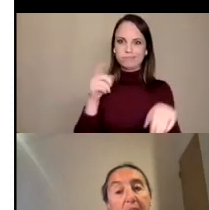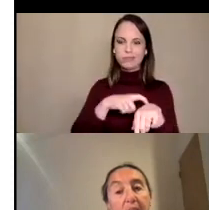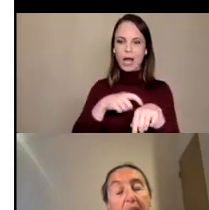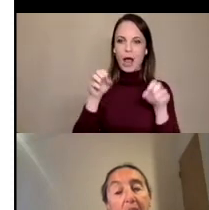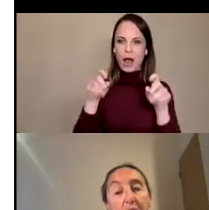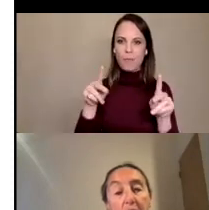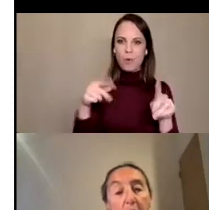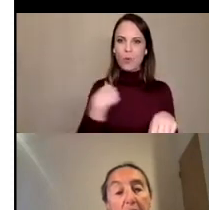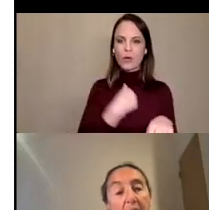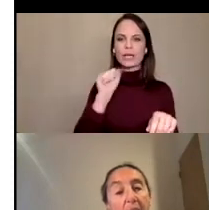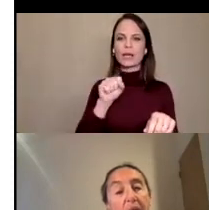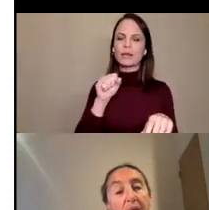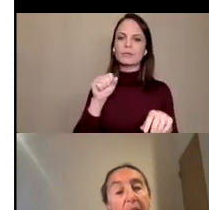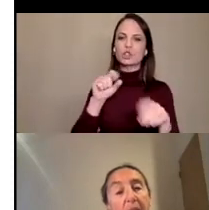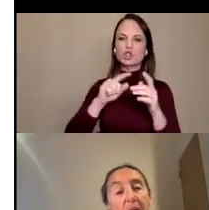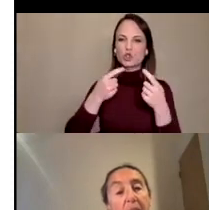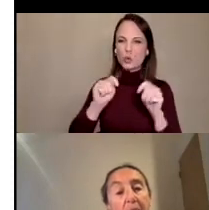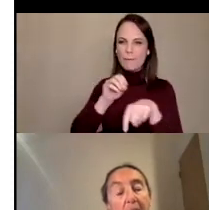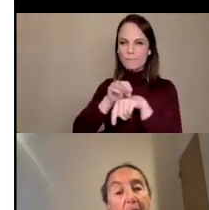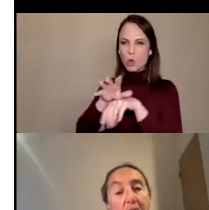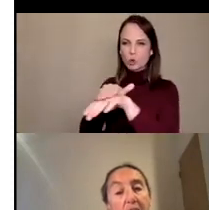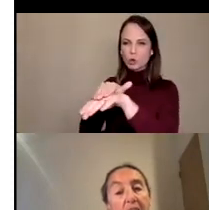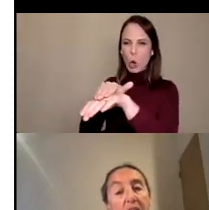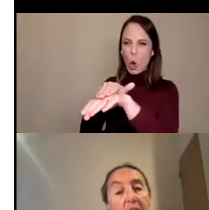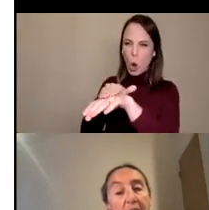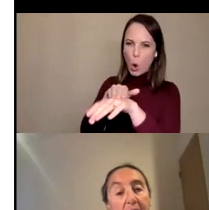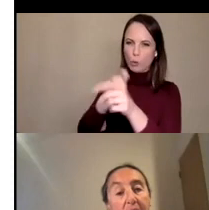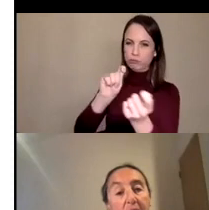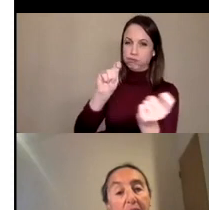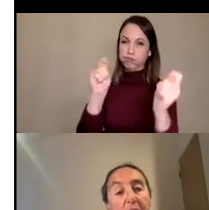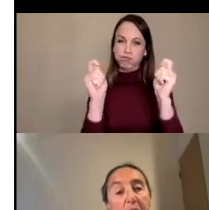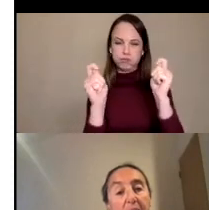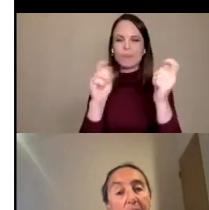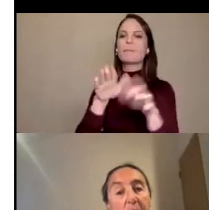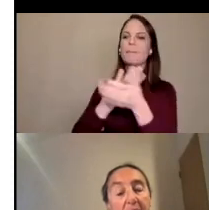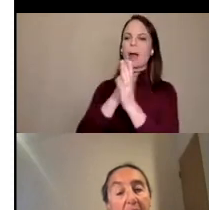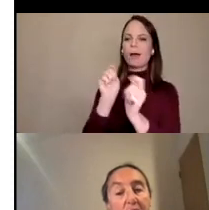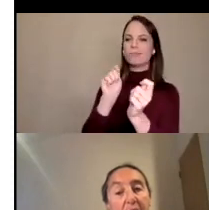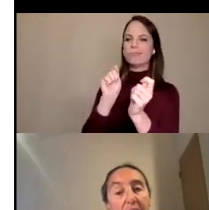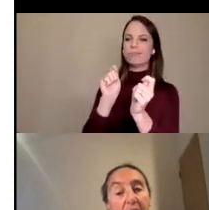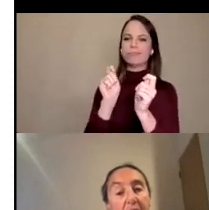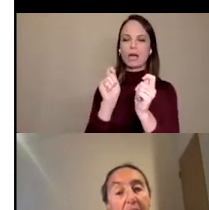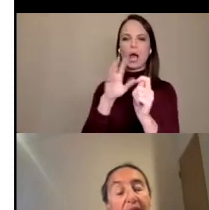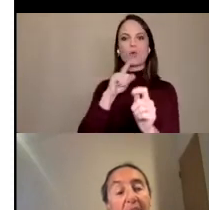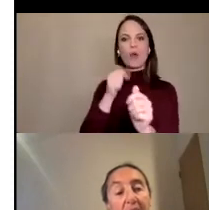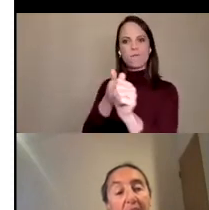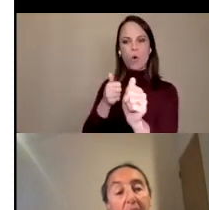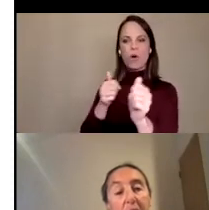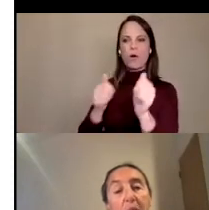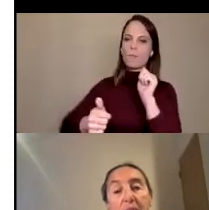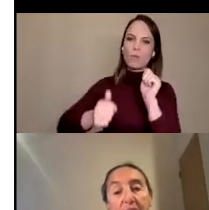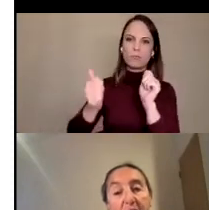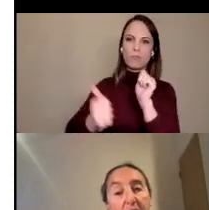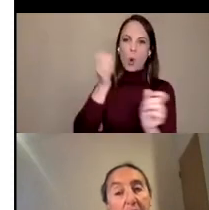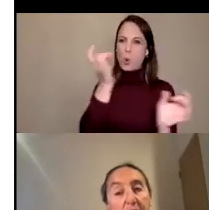we can slow down climate change and avert its most catastrophic effects, and